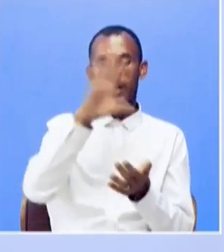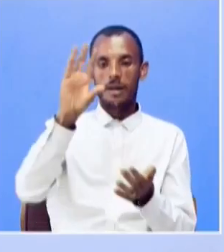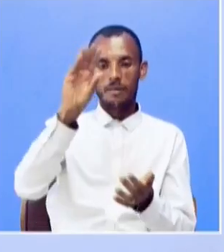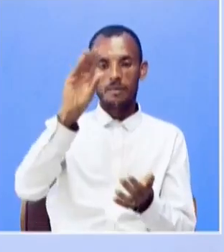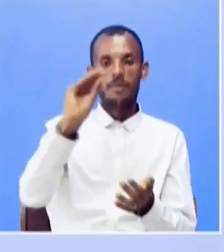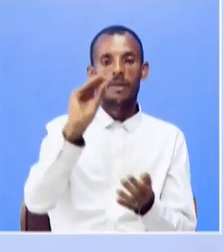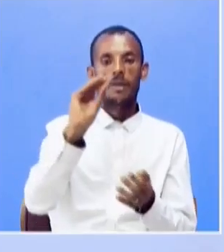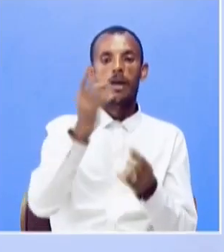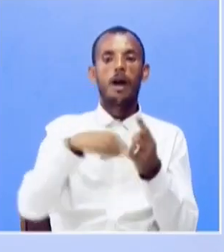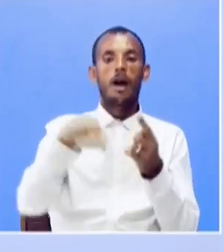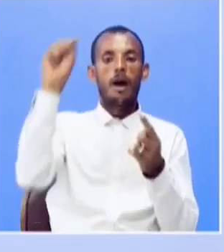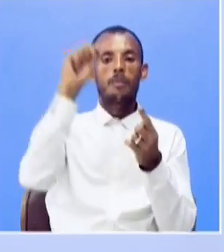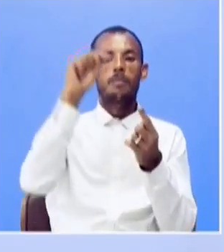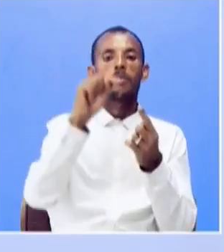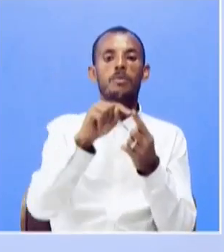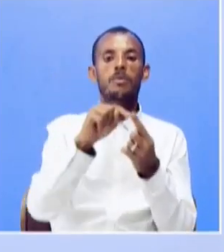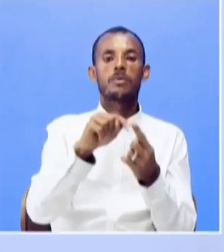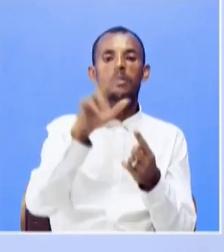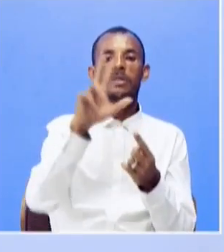1,650 up to